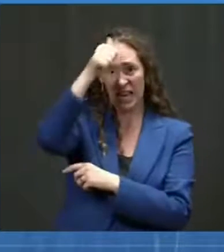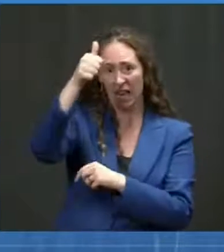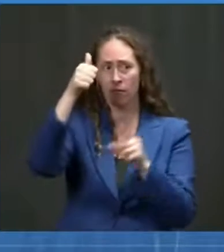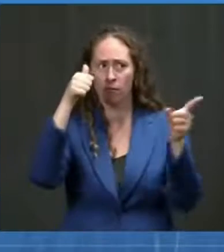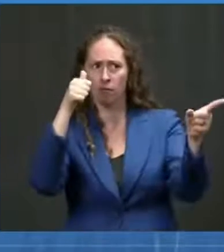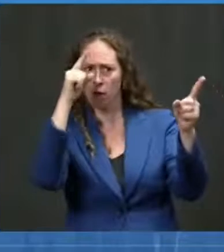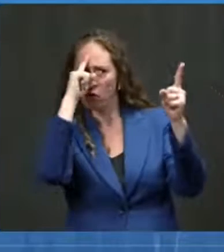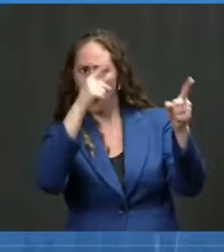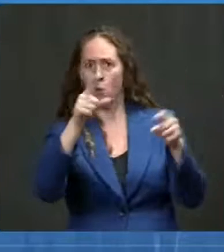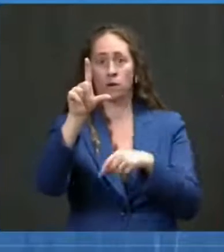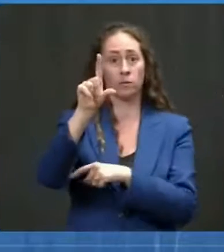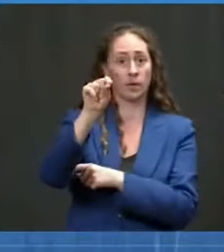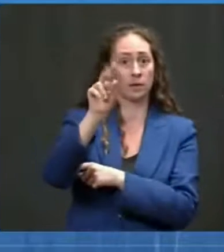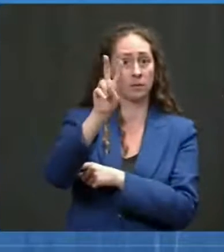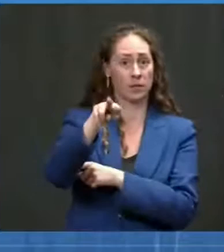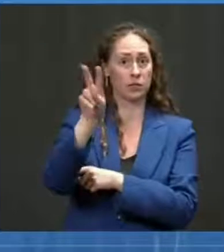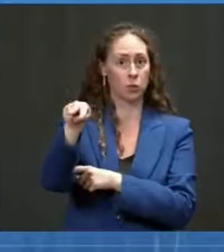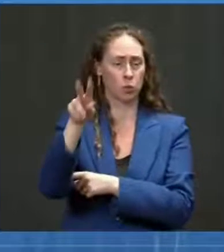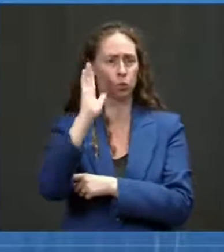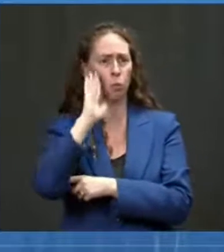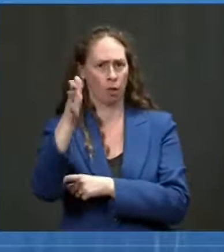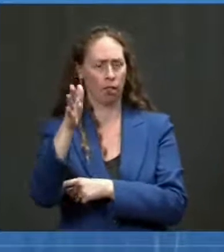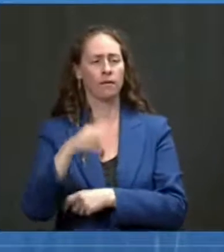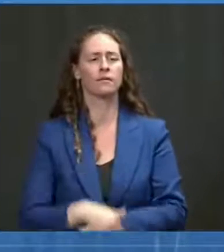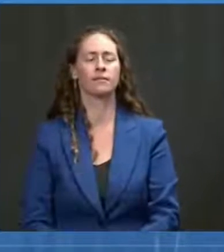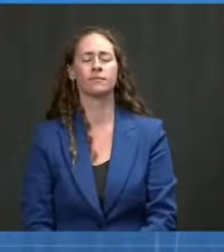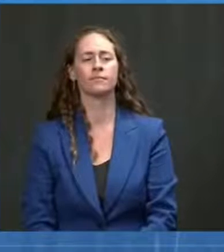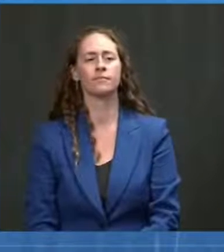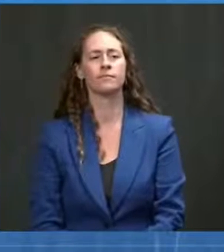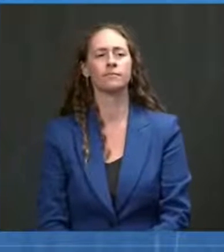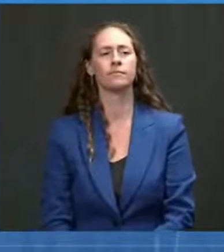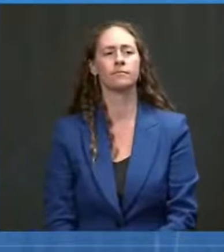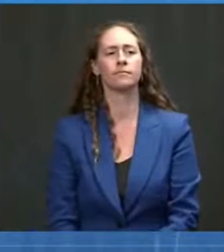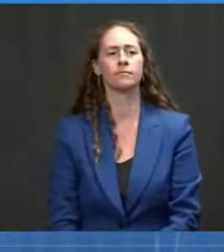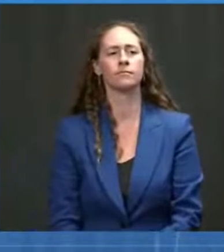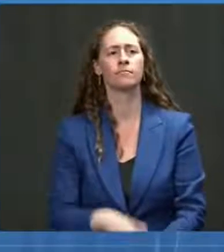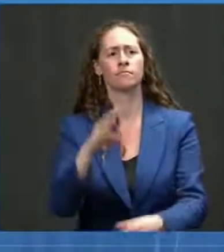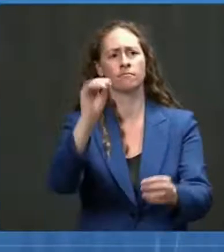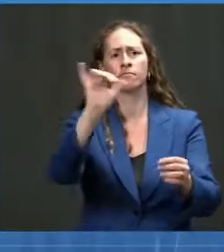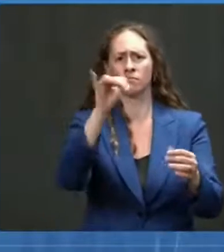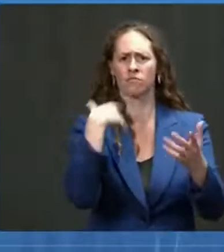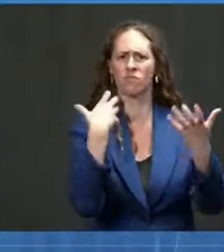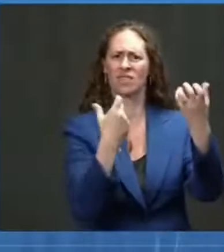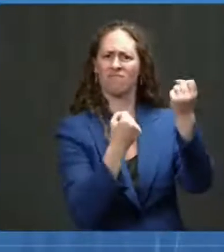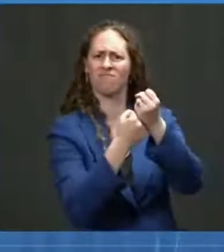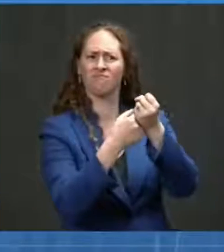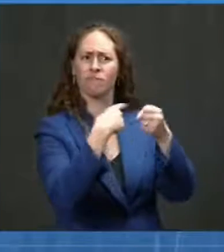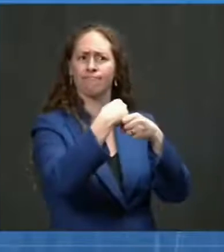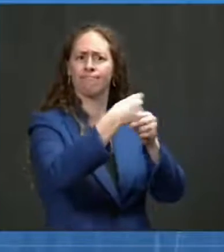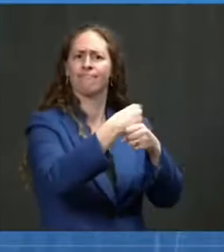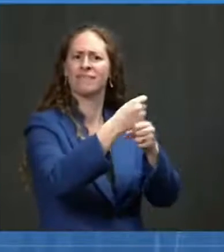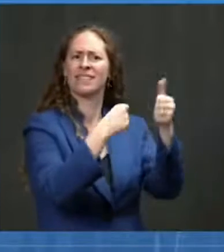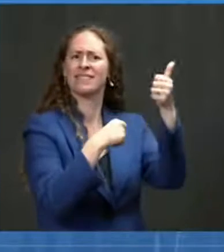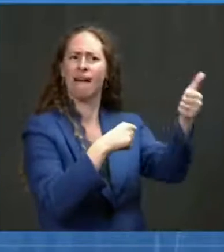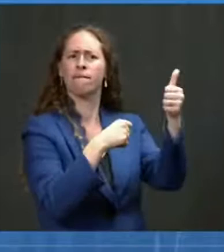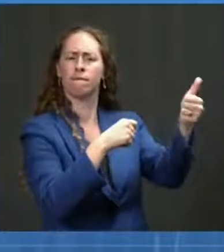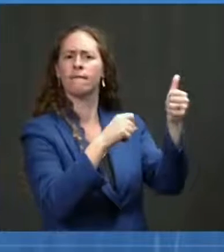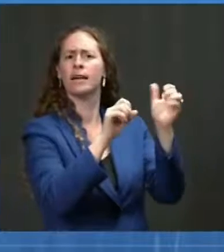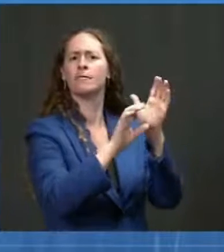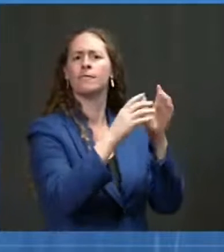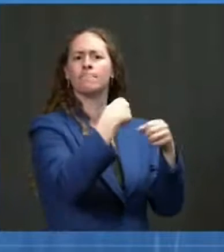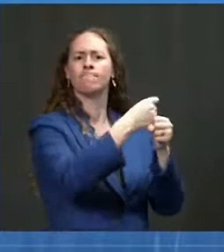support vaccine manufacturing in Africa by providing financing to a South African business to